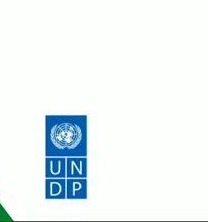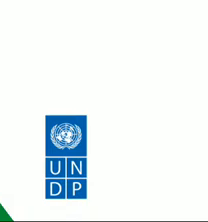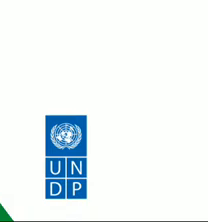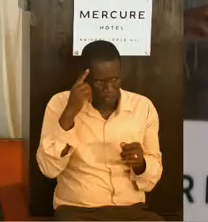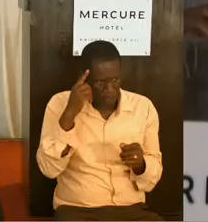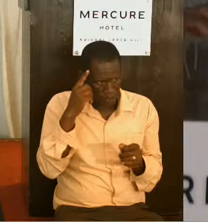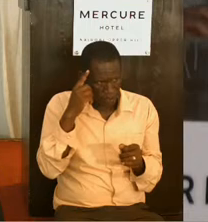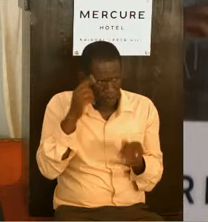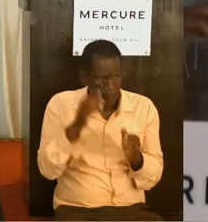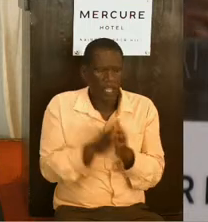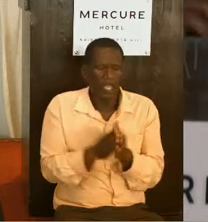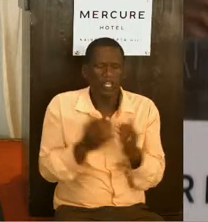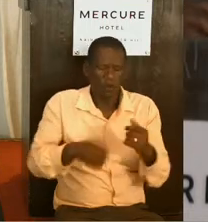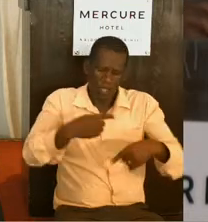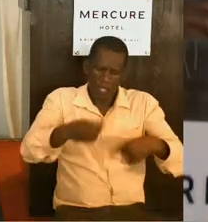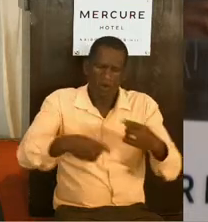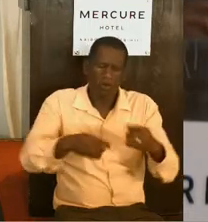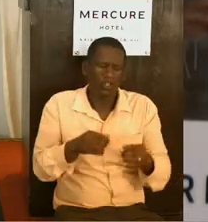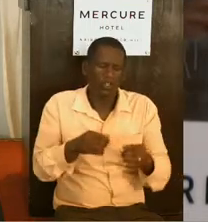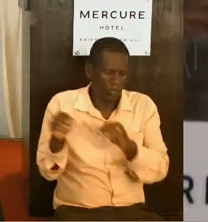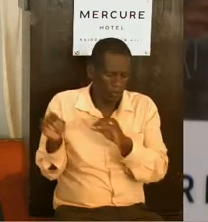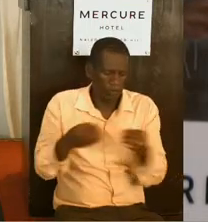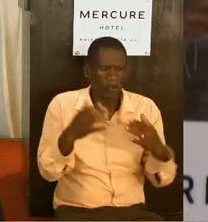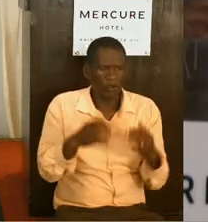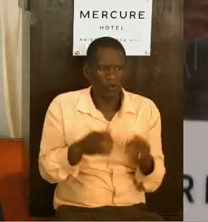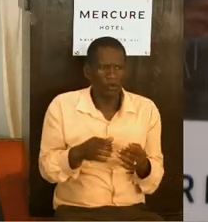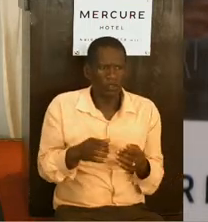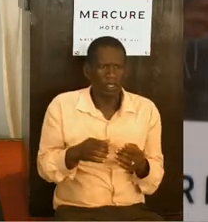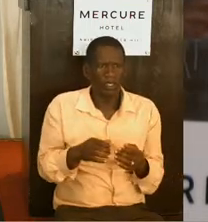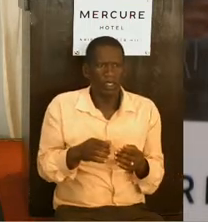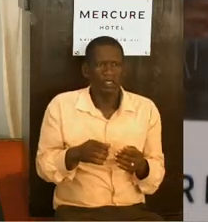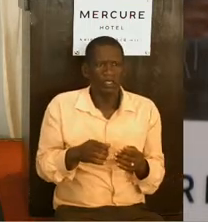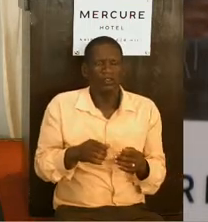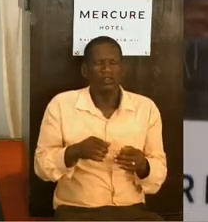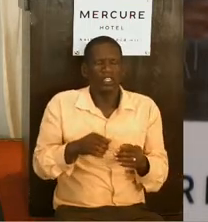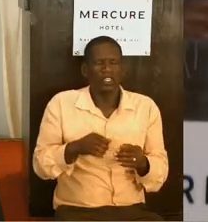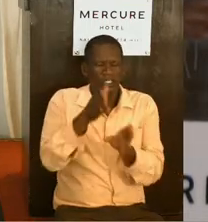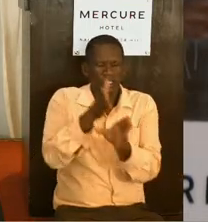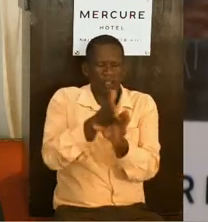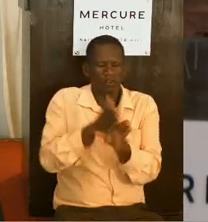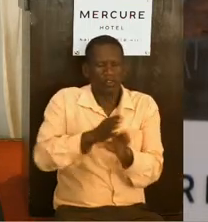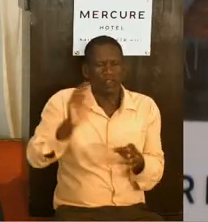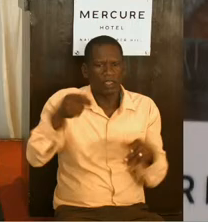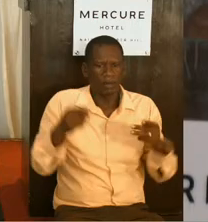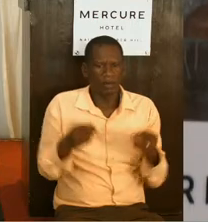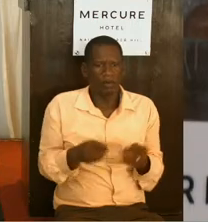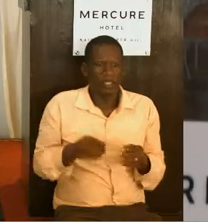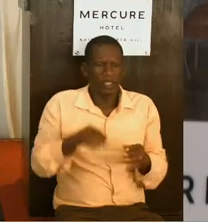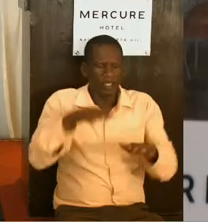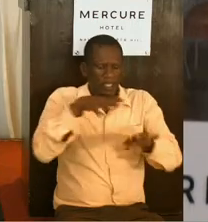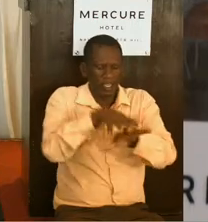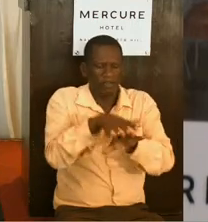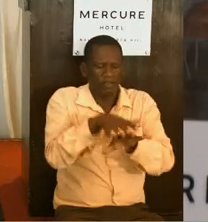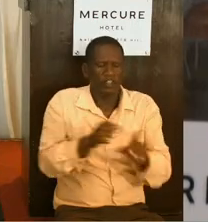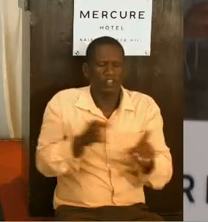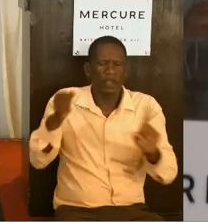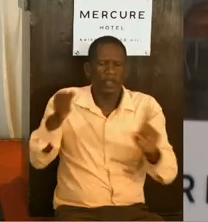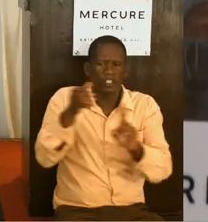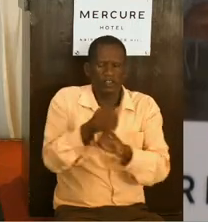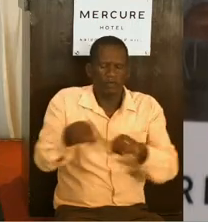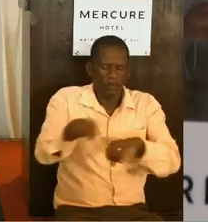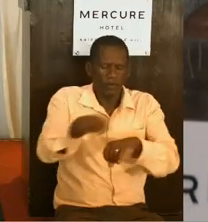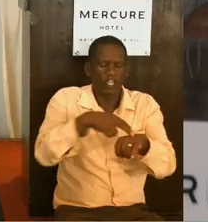uh we are moving into the psych of Kenyans systemic interventions to realizing